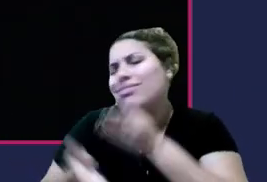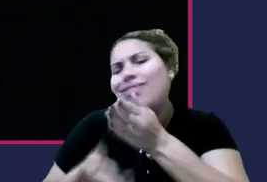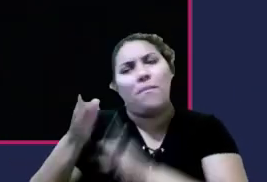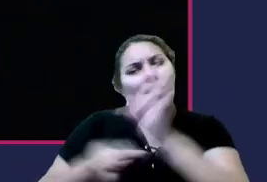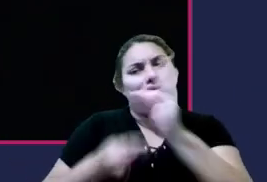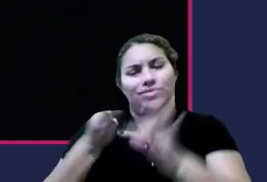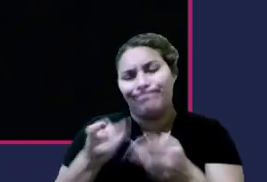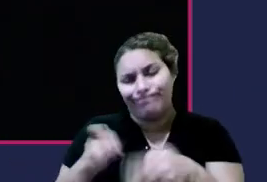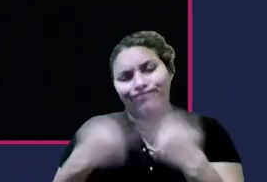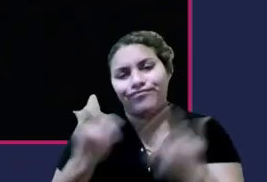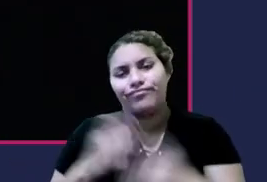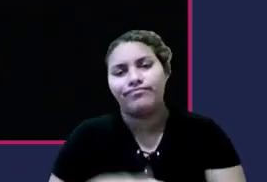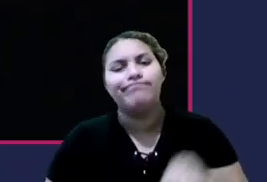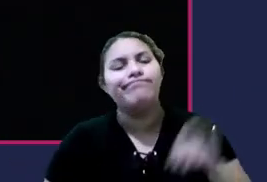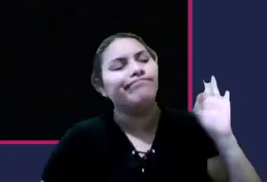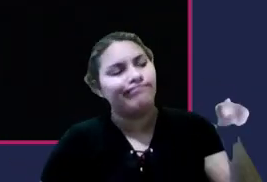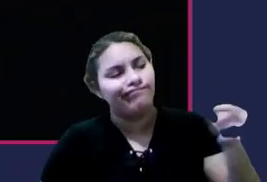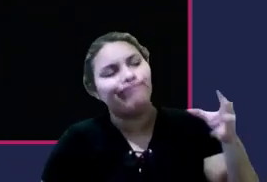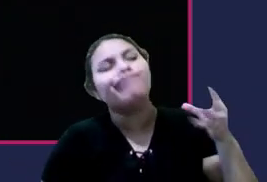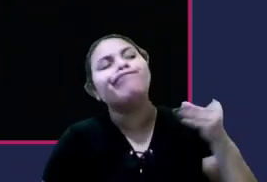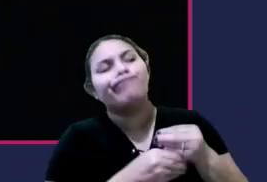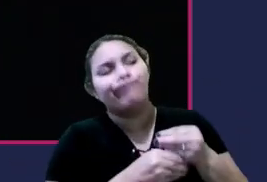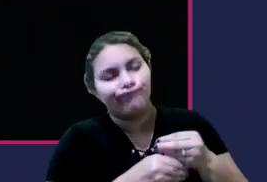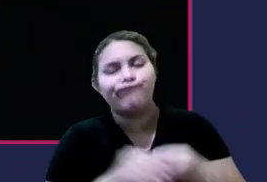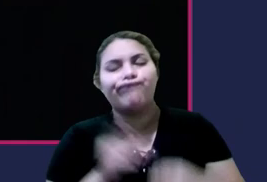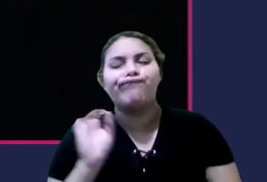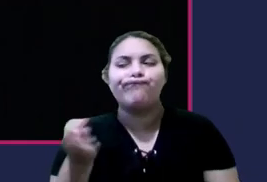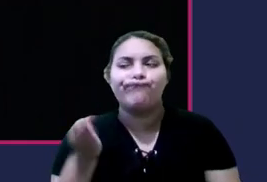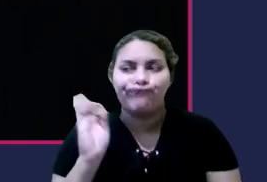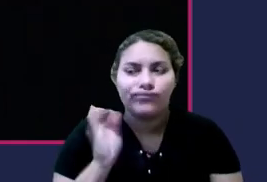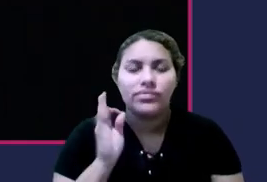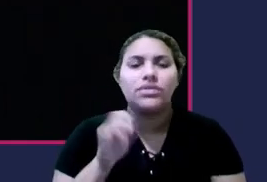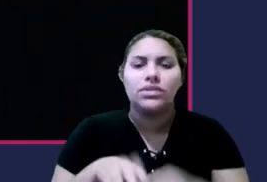in our system, and